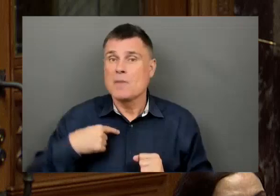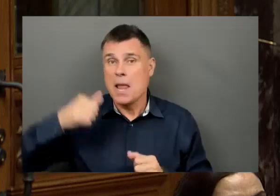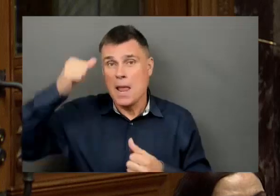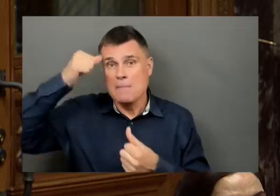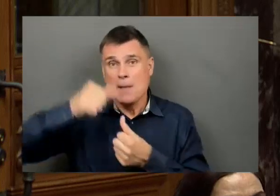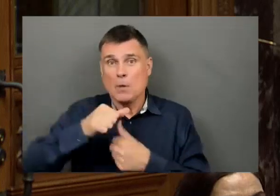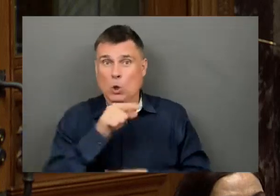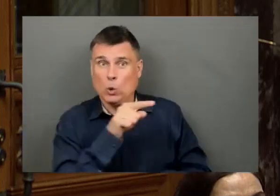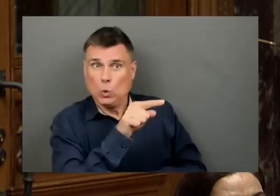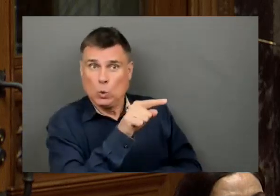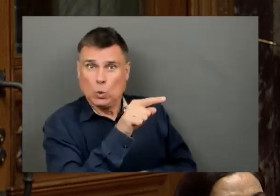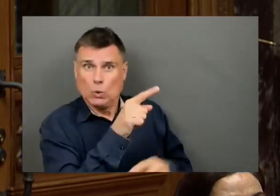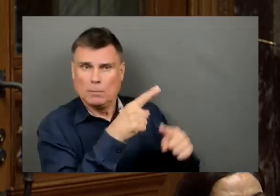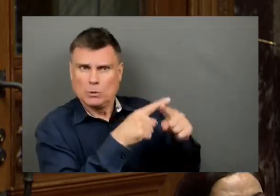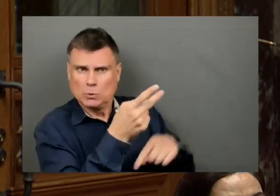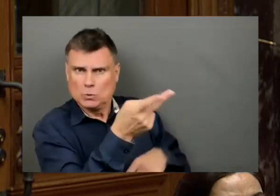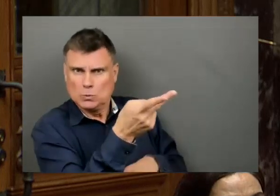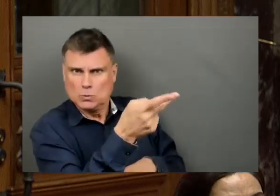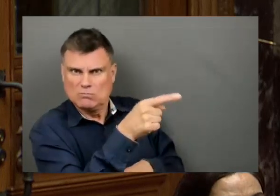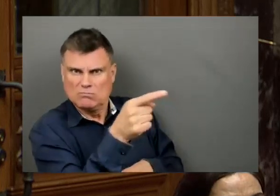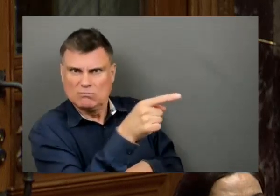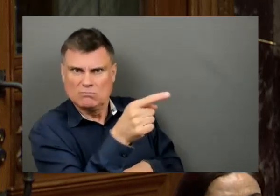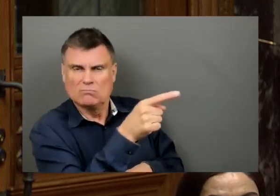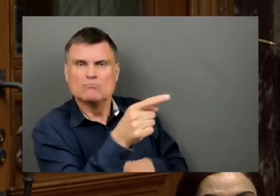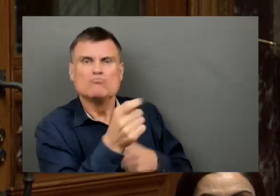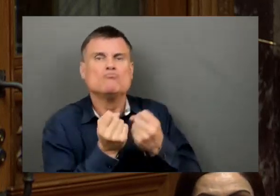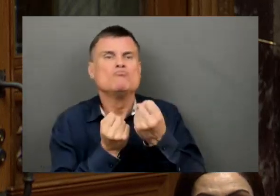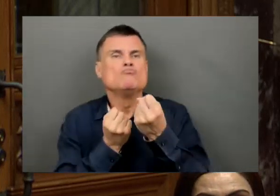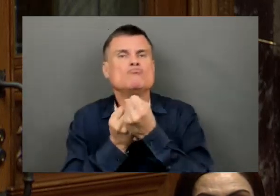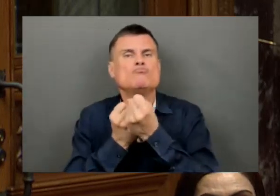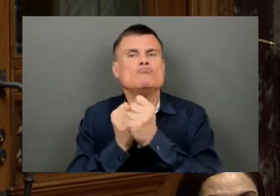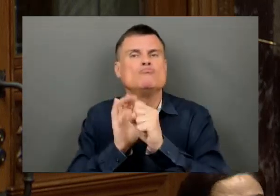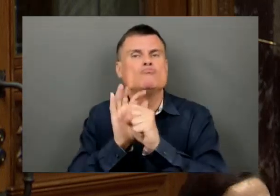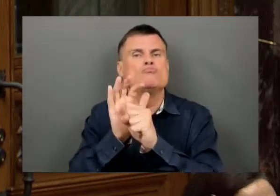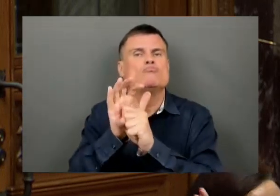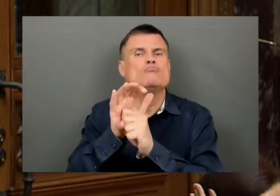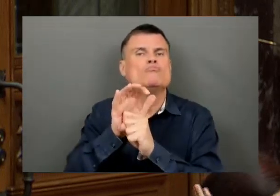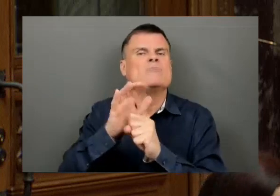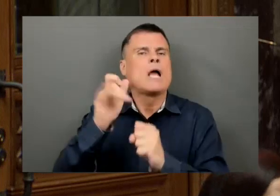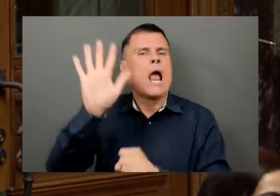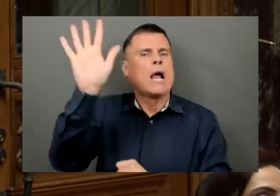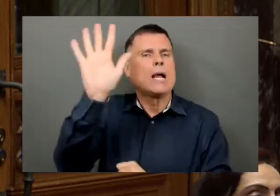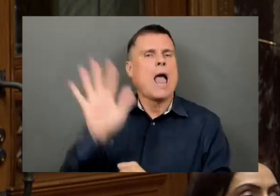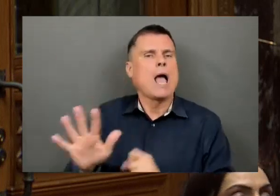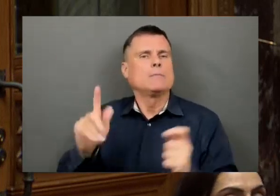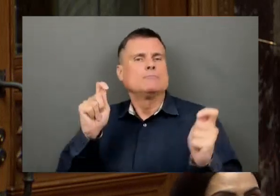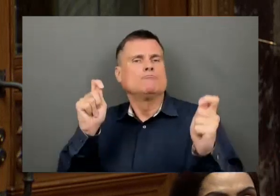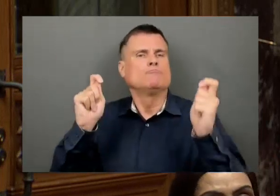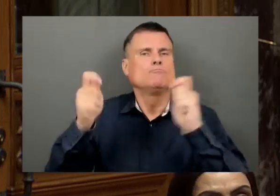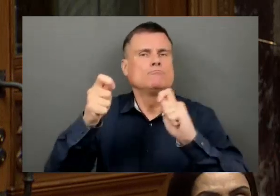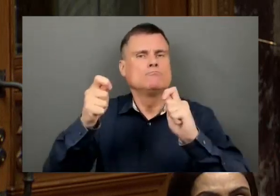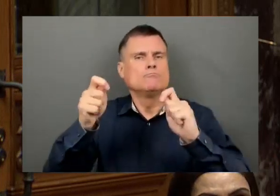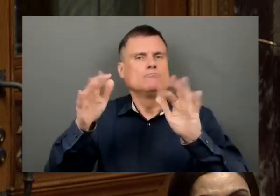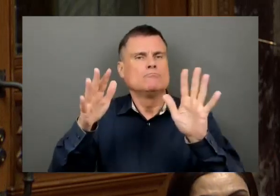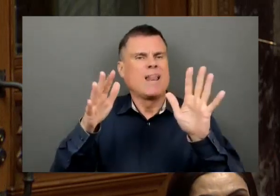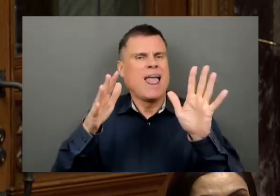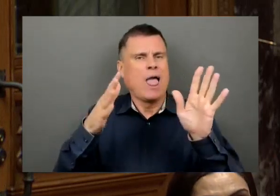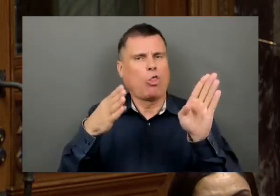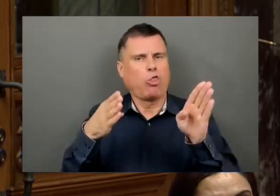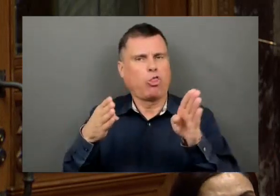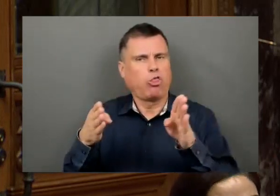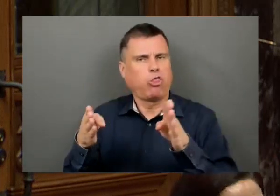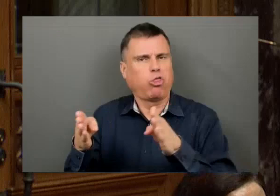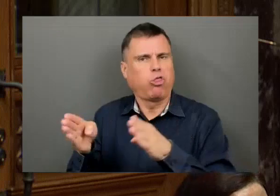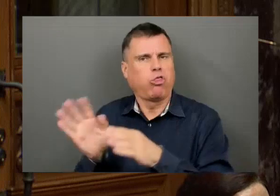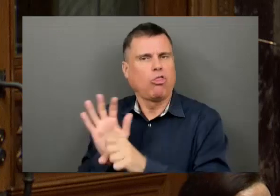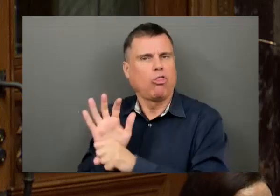propagandists. You see, in my own territory, I've witnessed where the minister